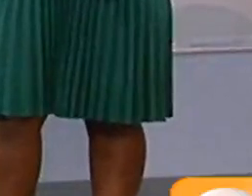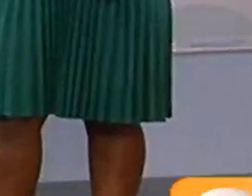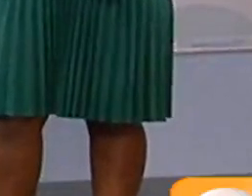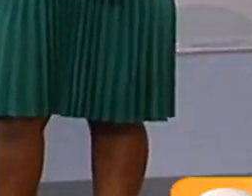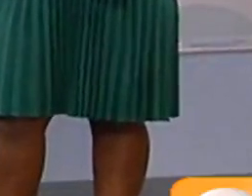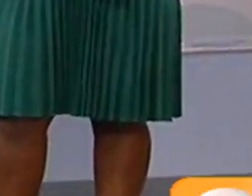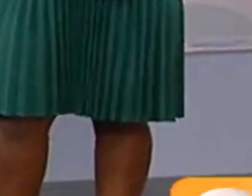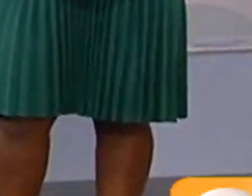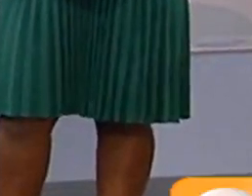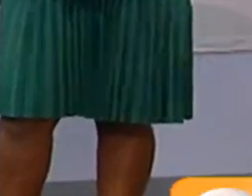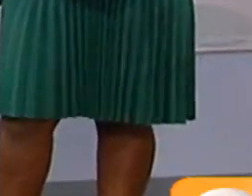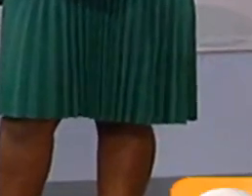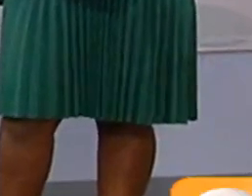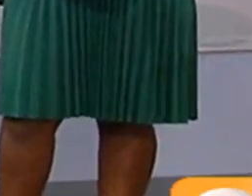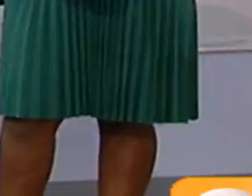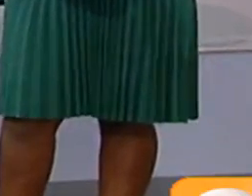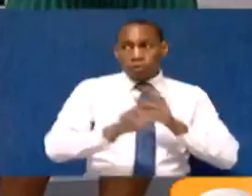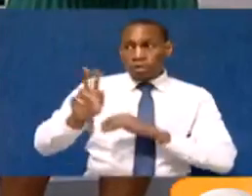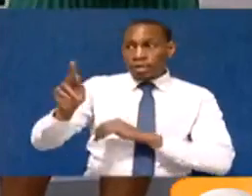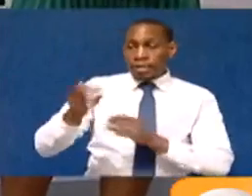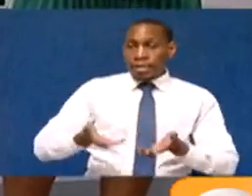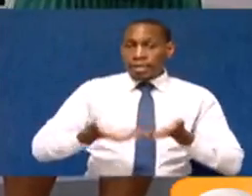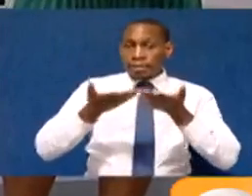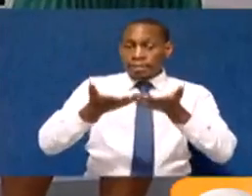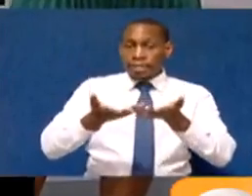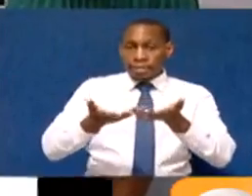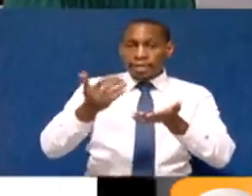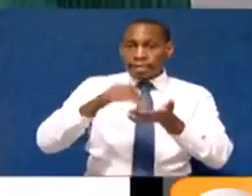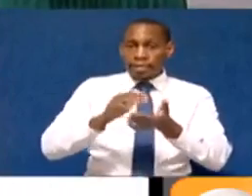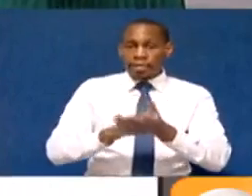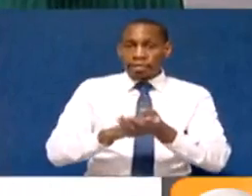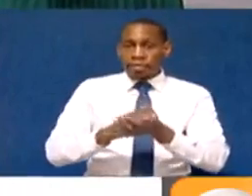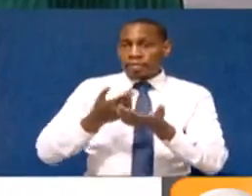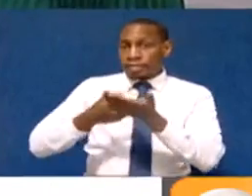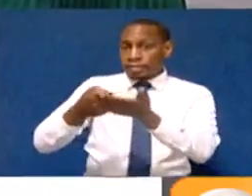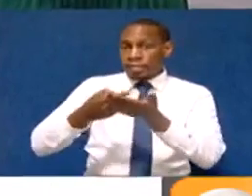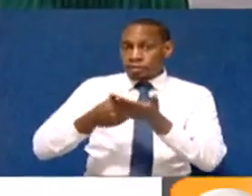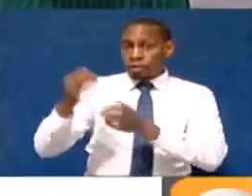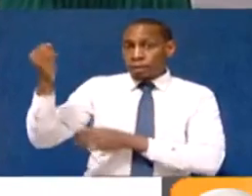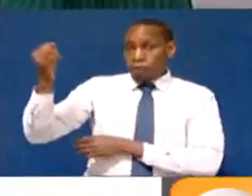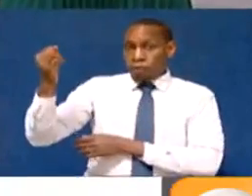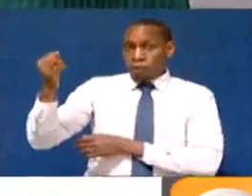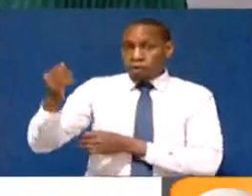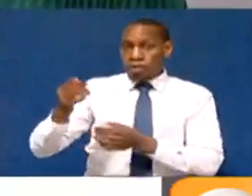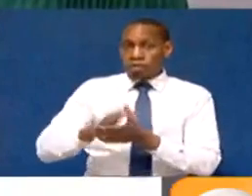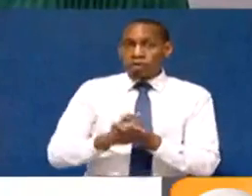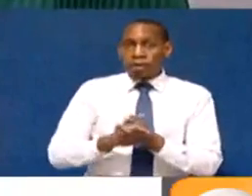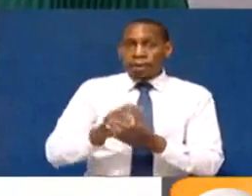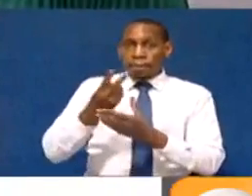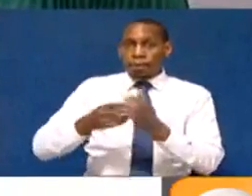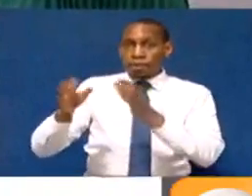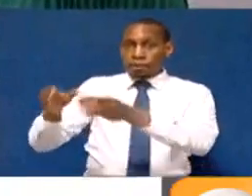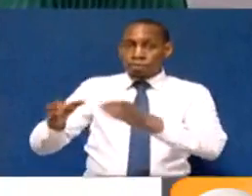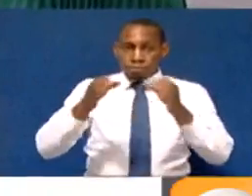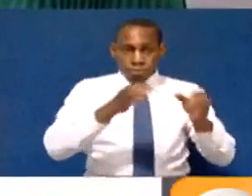Now, the proposed amendments to the Electoral Act of Kenya have provided yet another flashpoint for the political debate from both